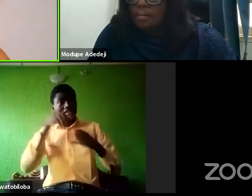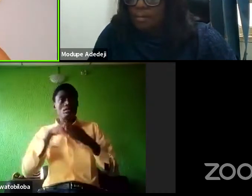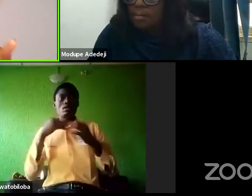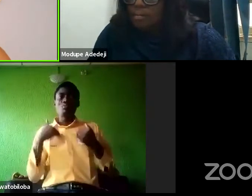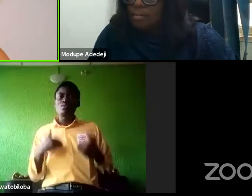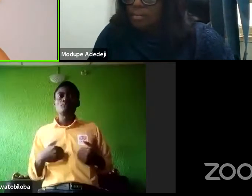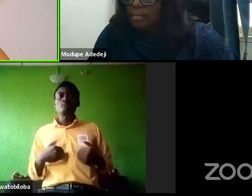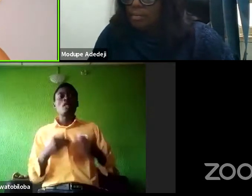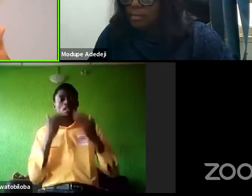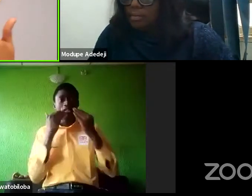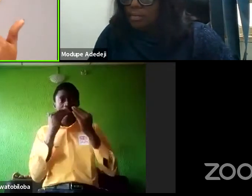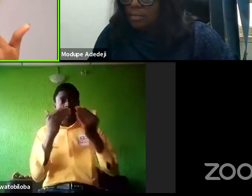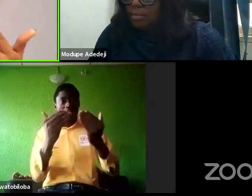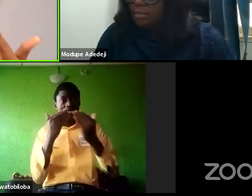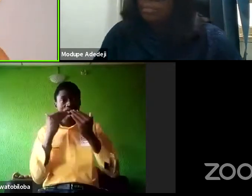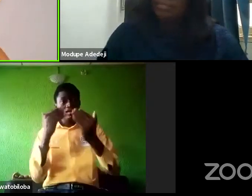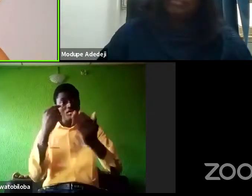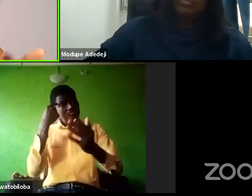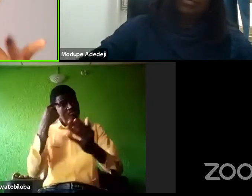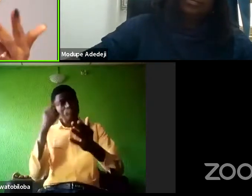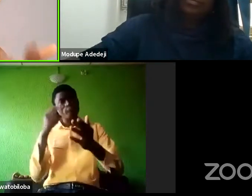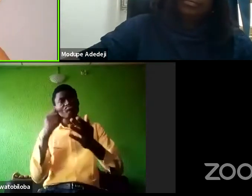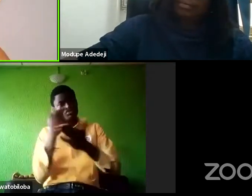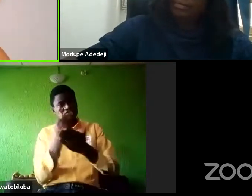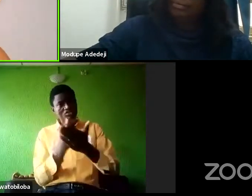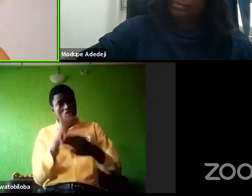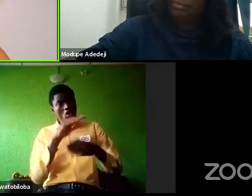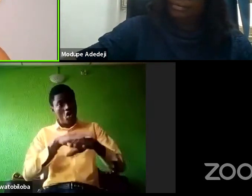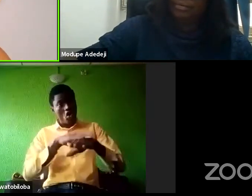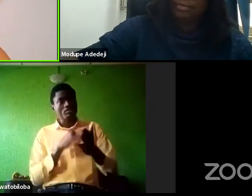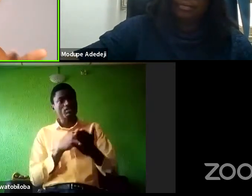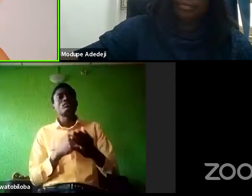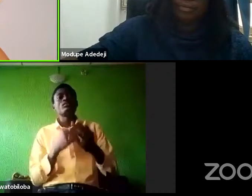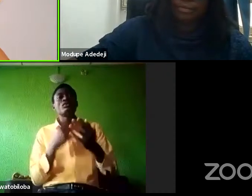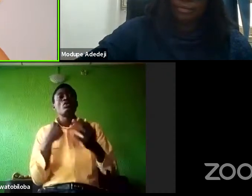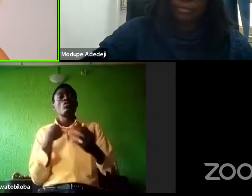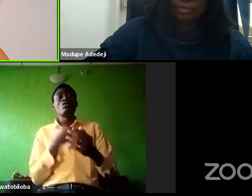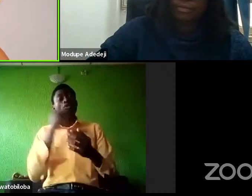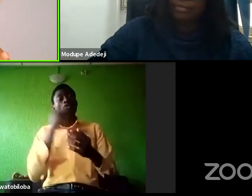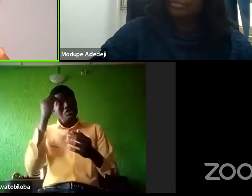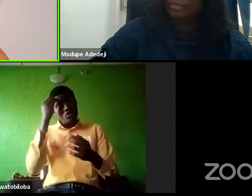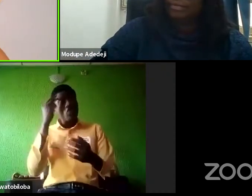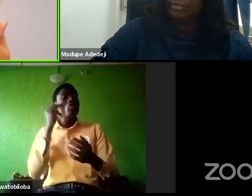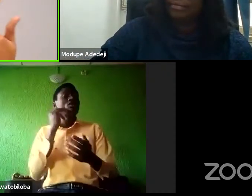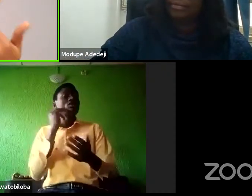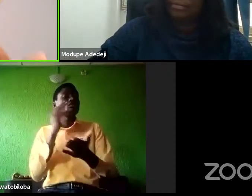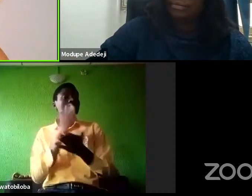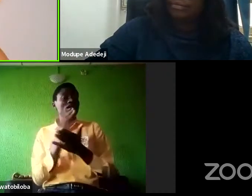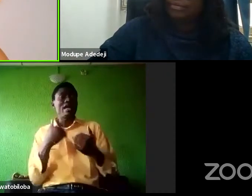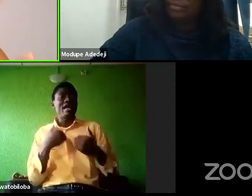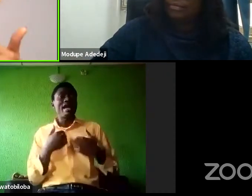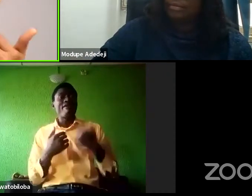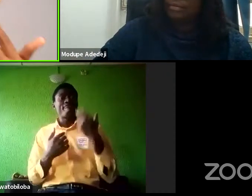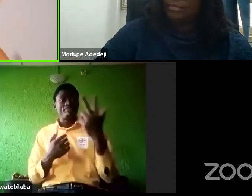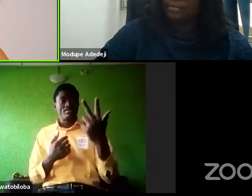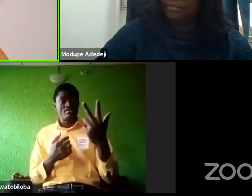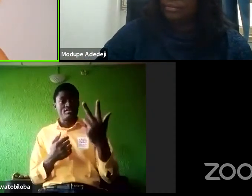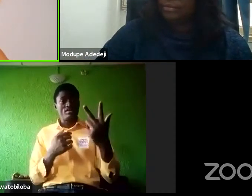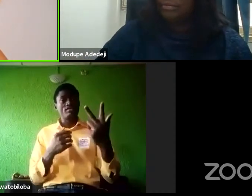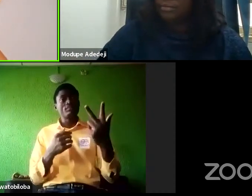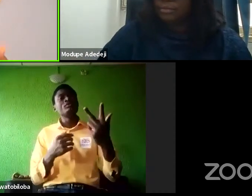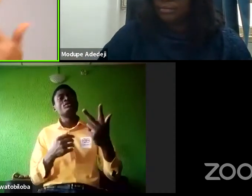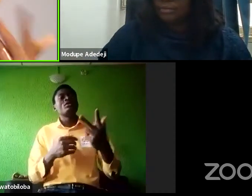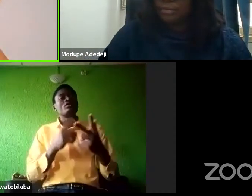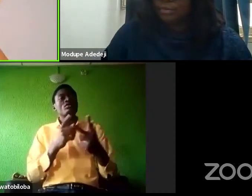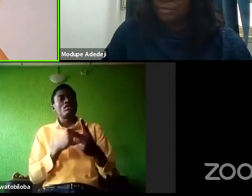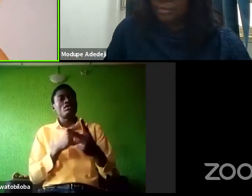thank you for talking about it. So now we know that menopause is in 3 stages. We have the perimenopause, we have the menopause, and then